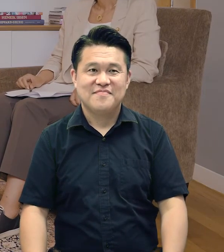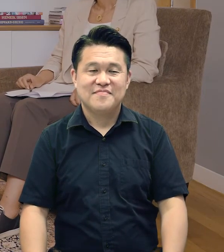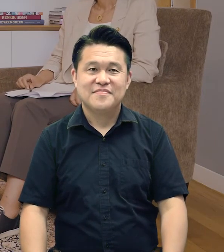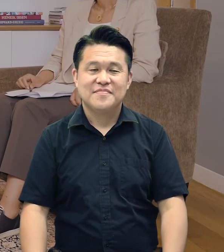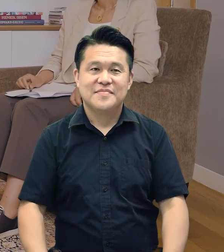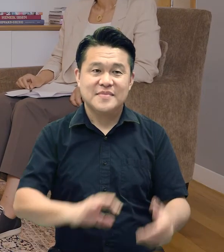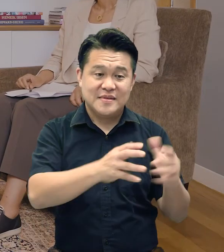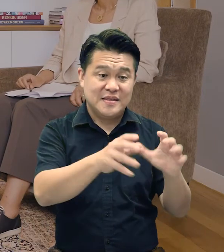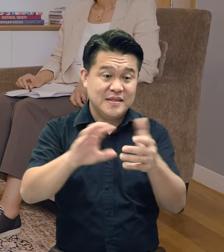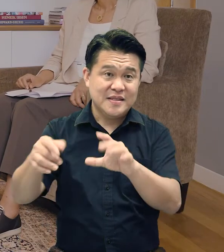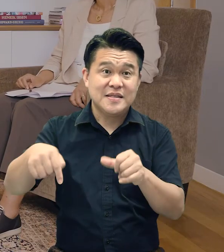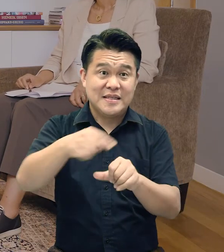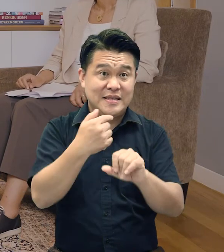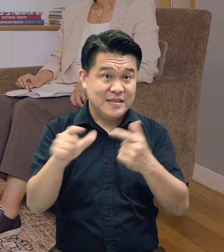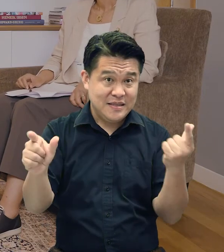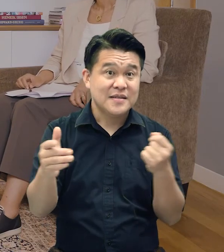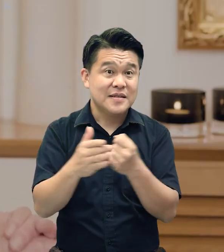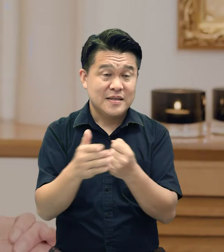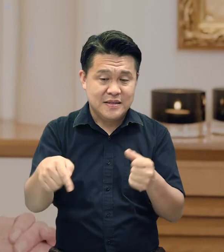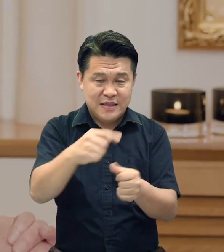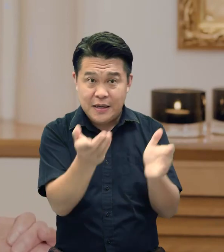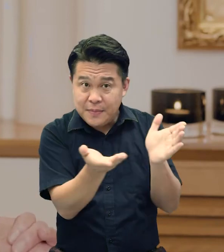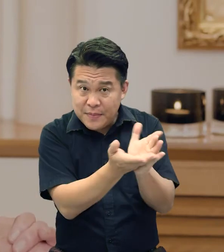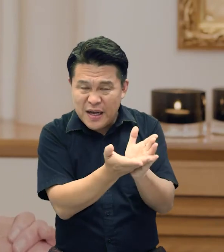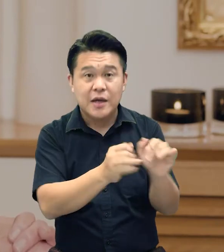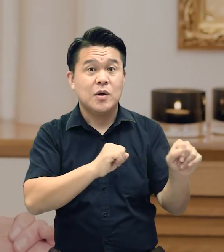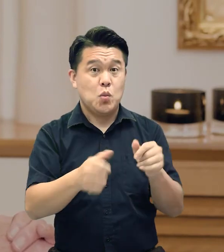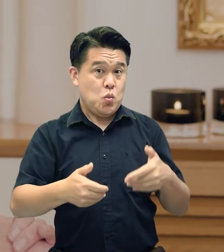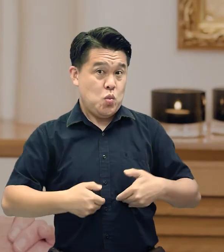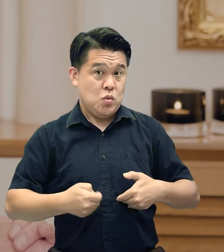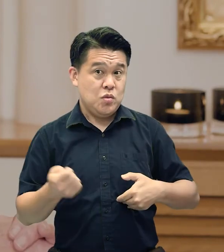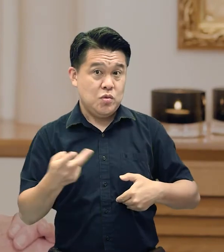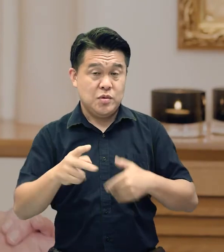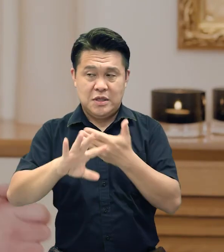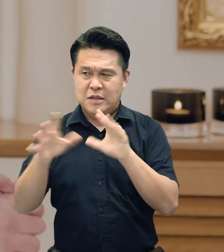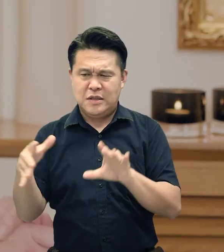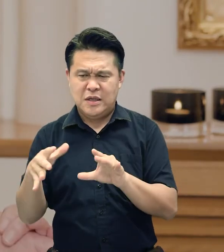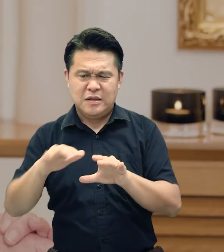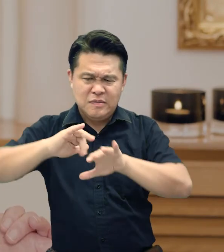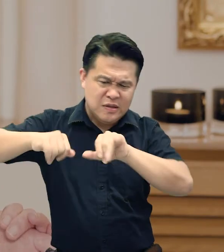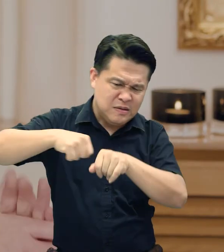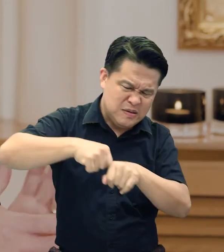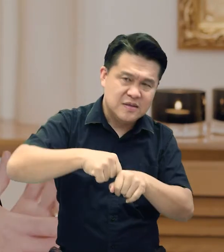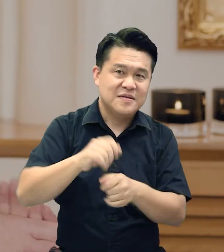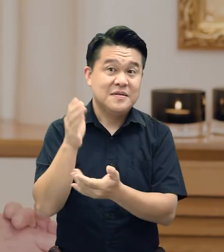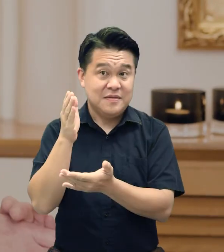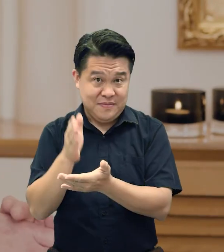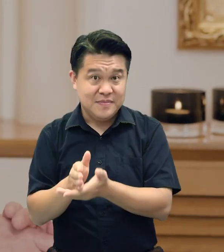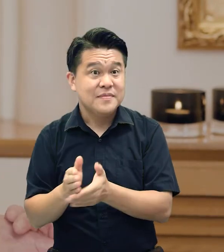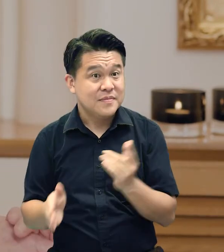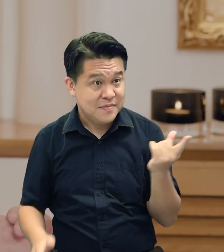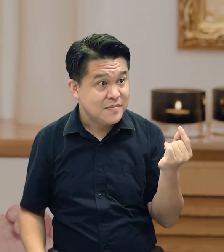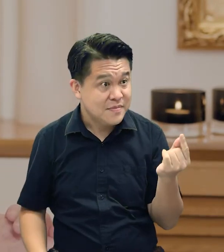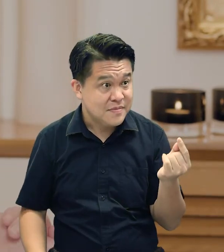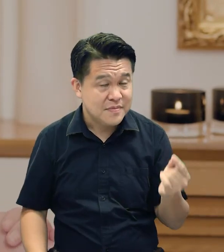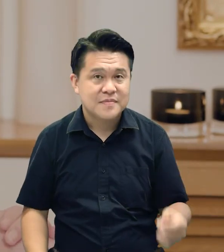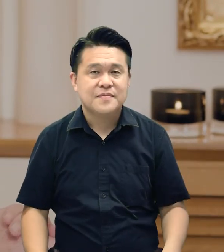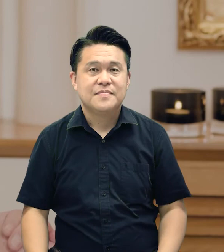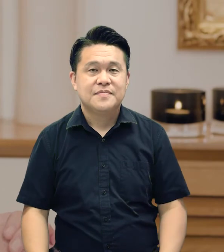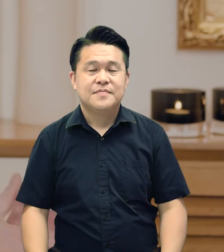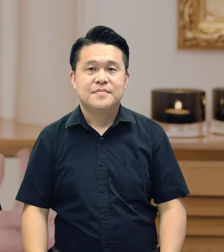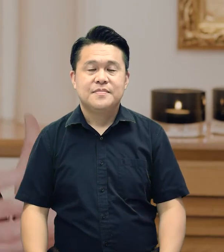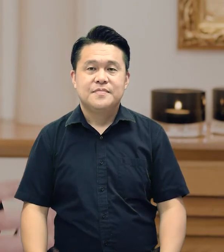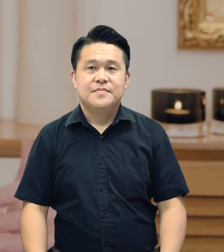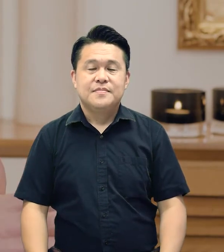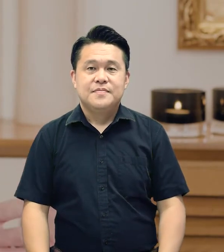up to each and every country to find their way, and it's not neither my job or my country's job to tell anyone else